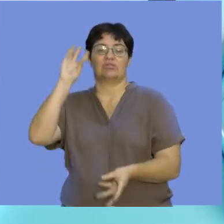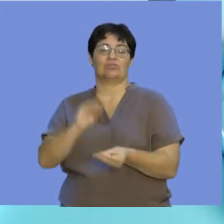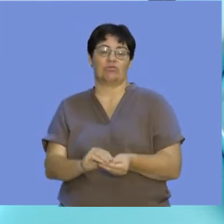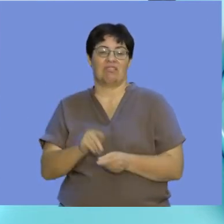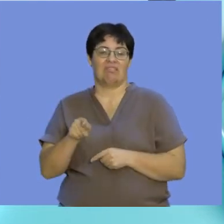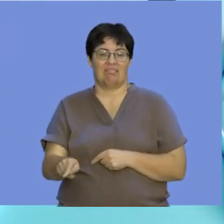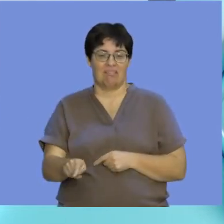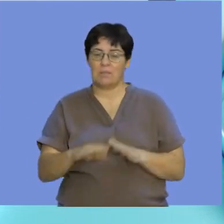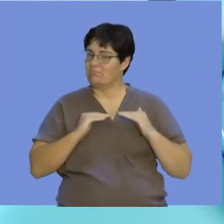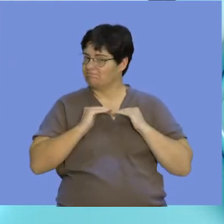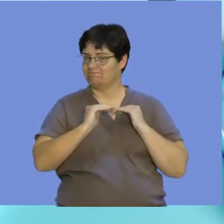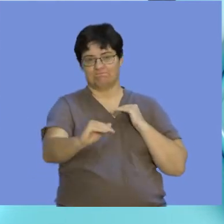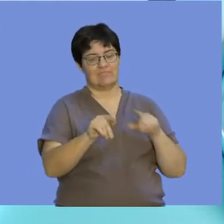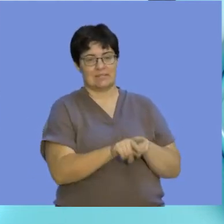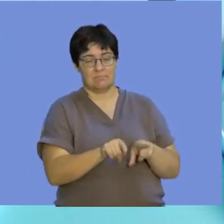remains constant.